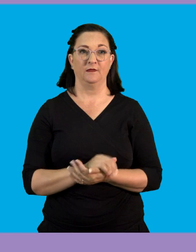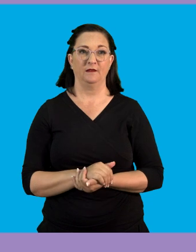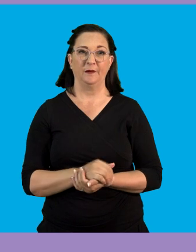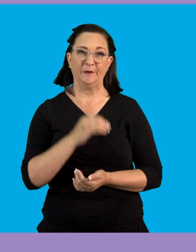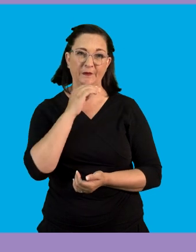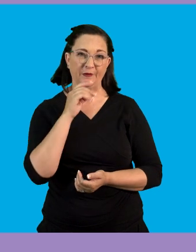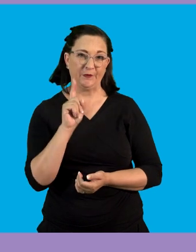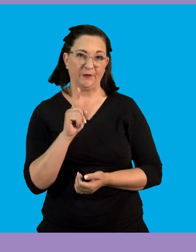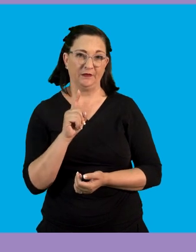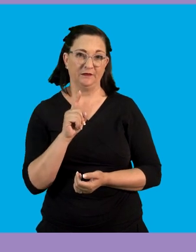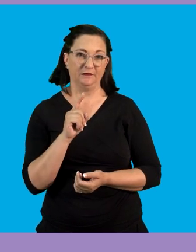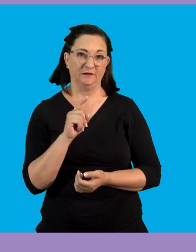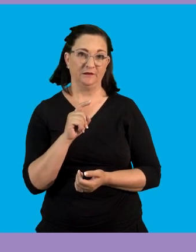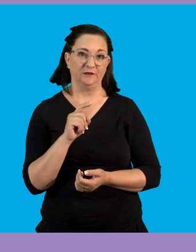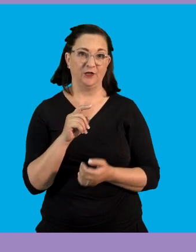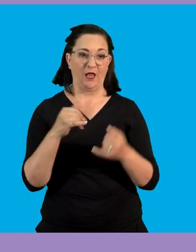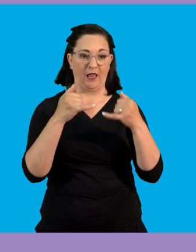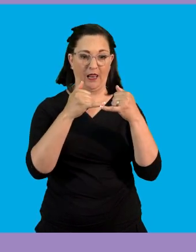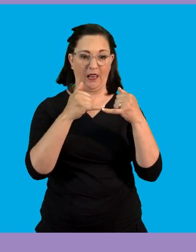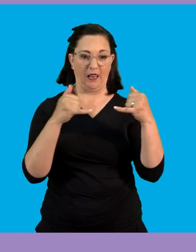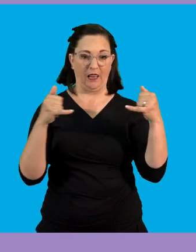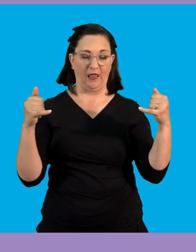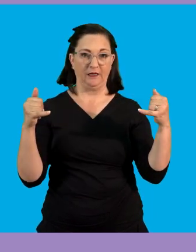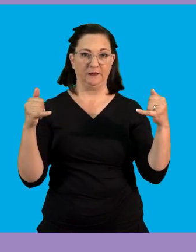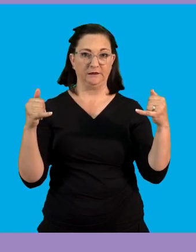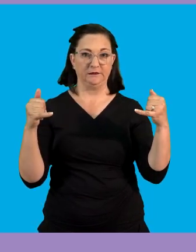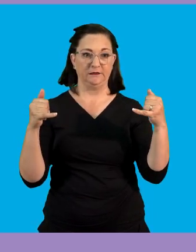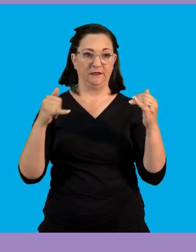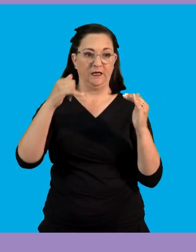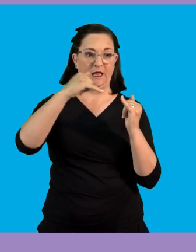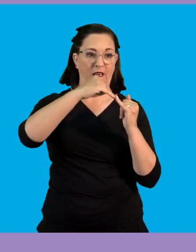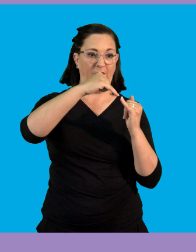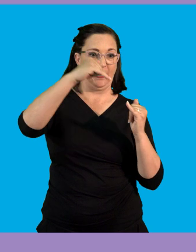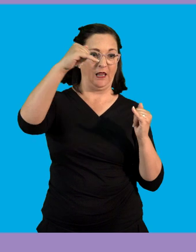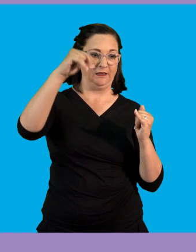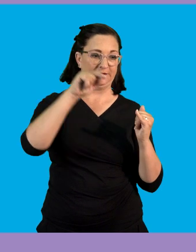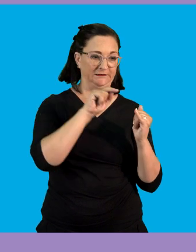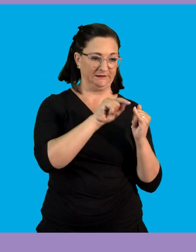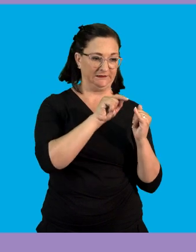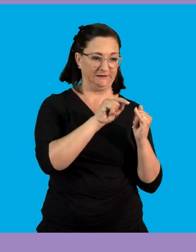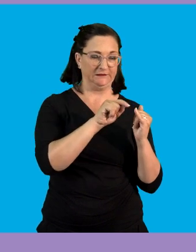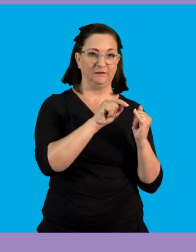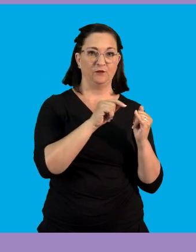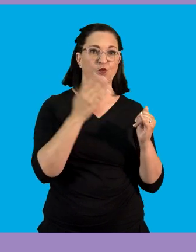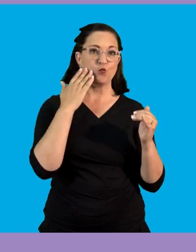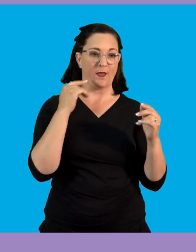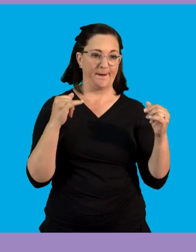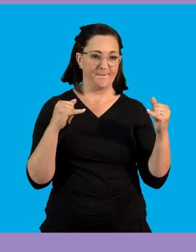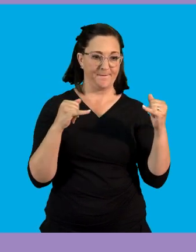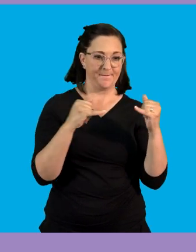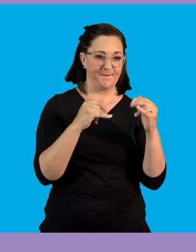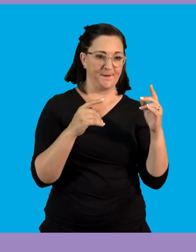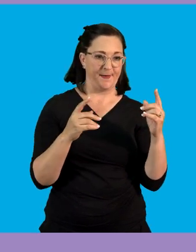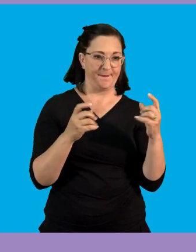vertex. A vertex is the point at which two straight lines meet to form an angle. In